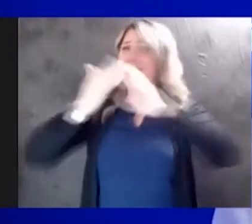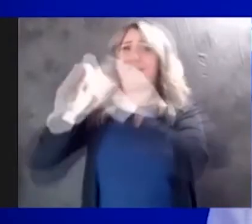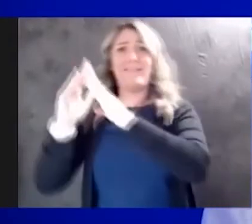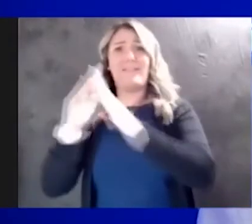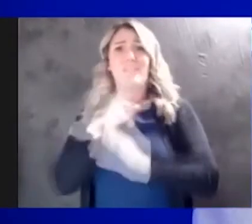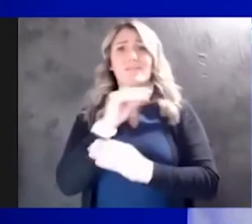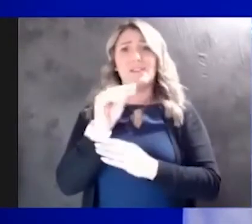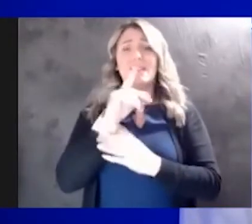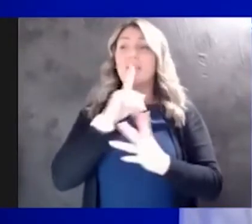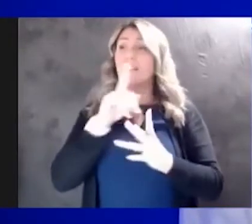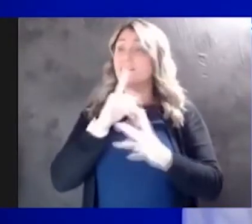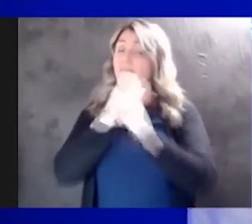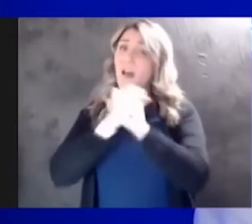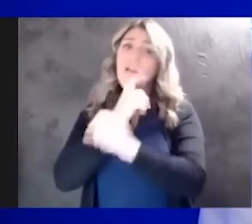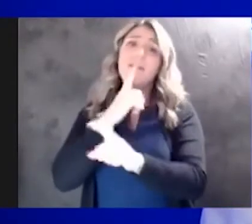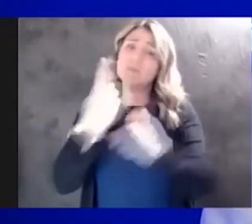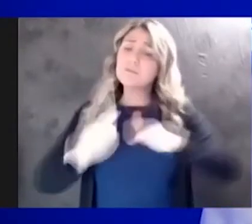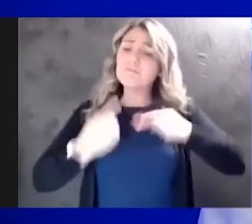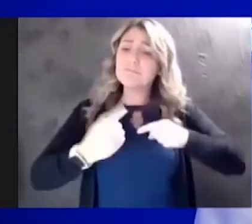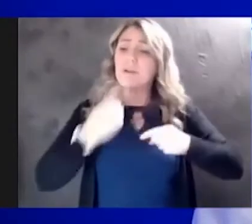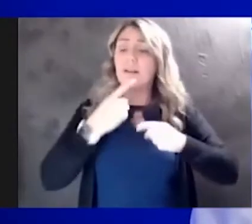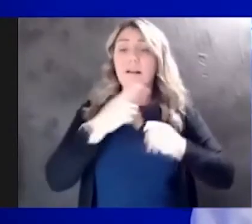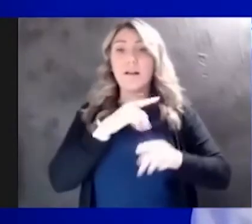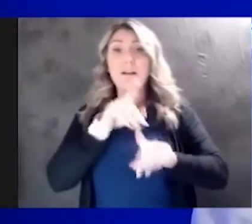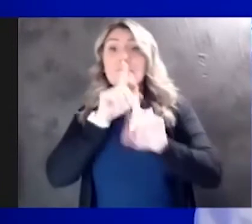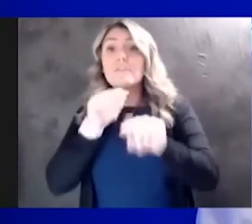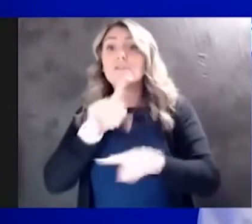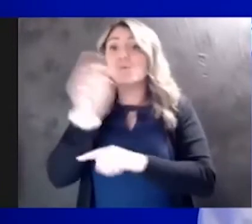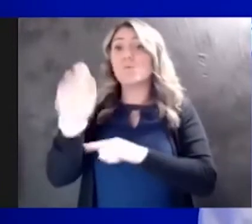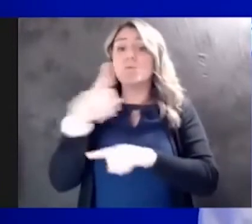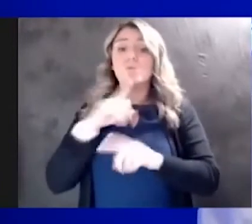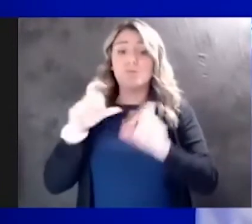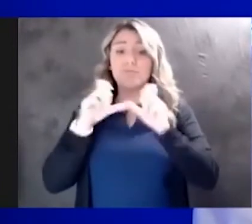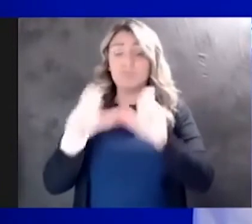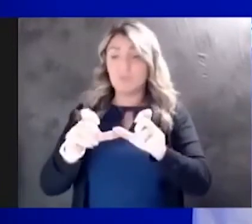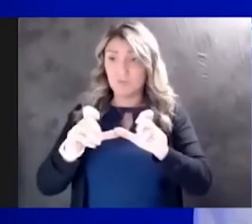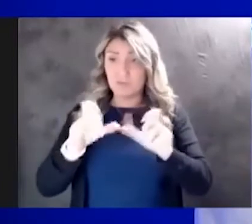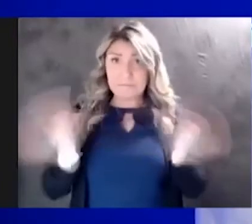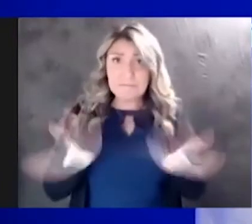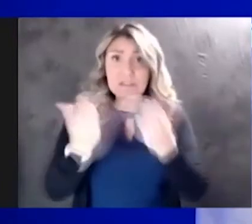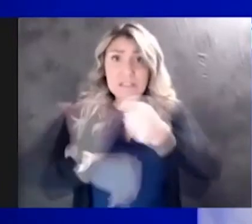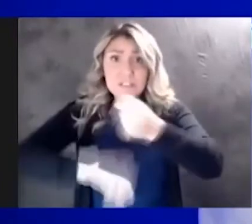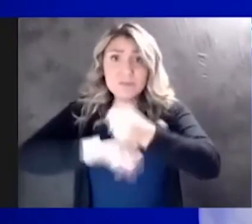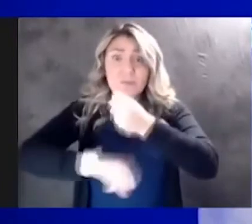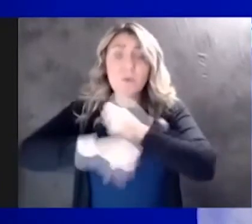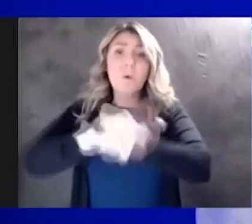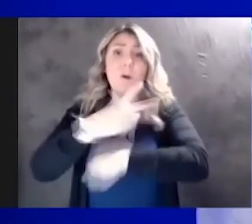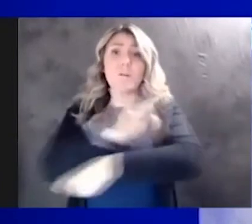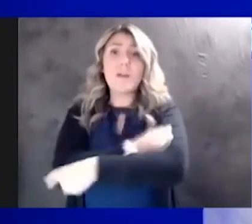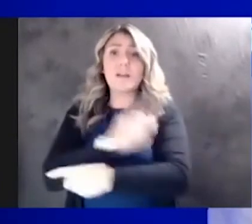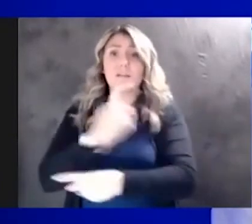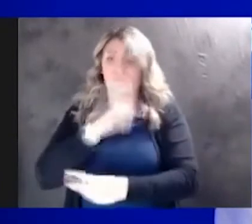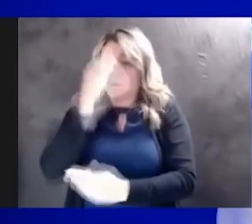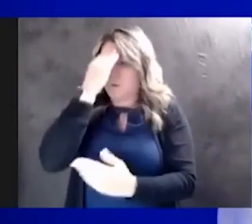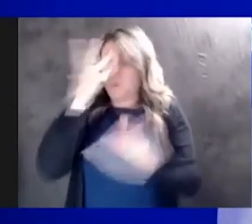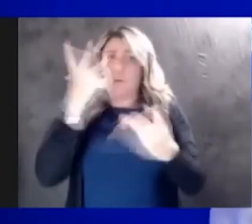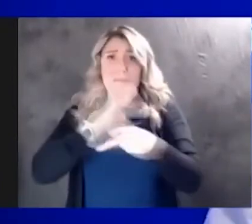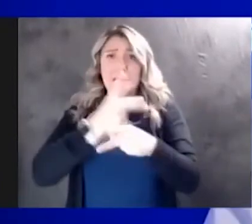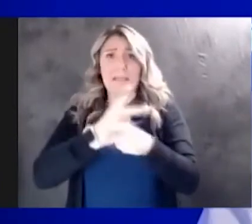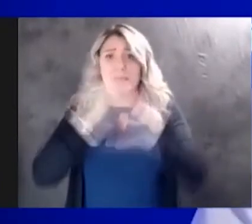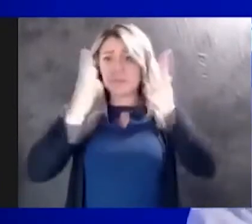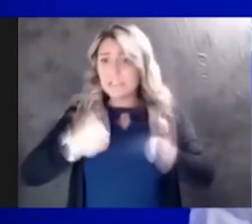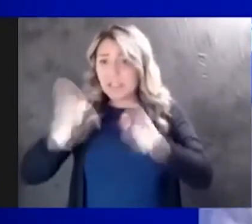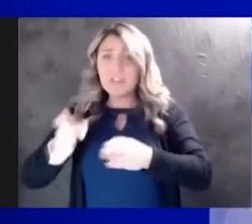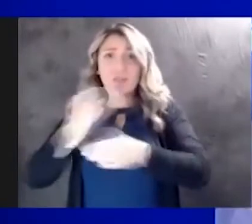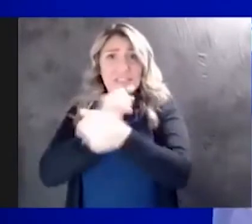to answer these questions and continue to endorse vaccination because we know what will keep us individually safe, will